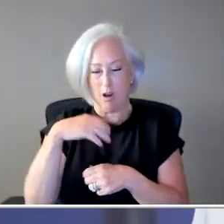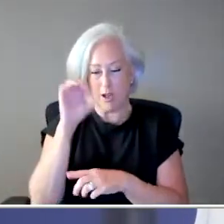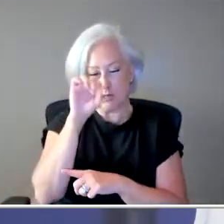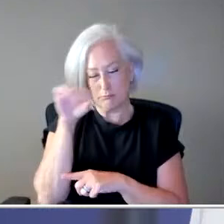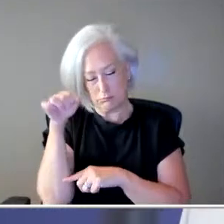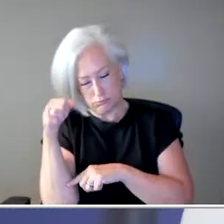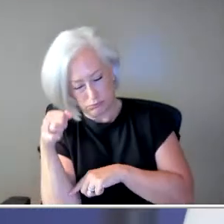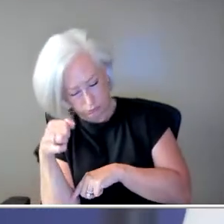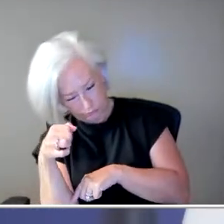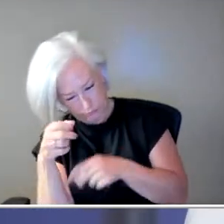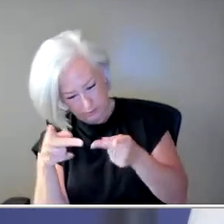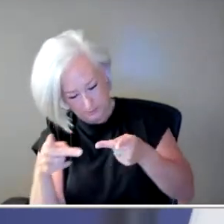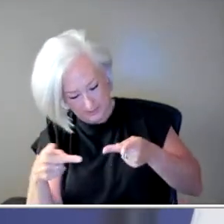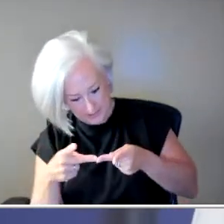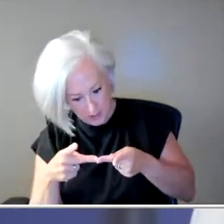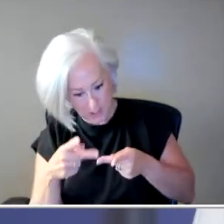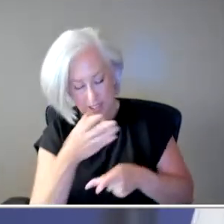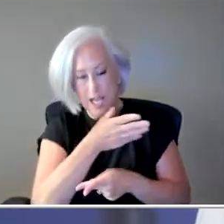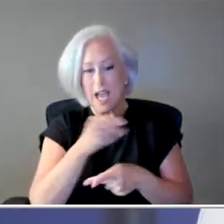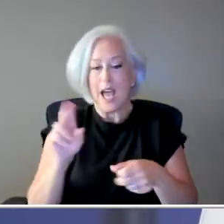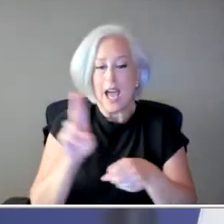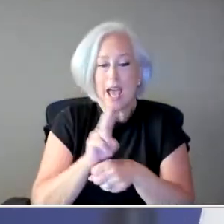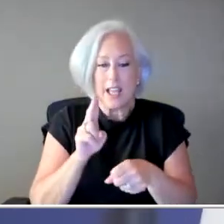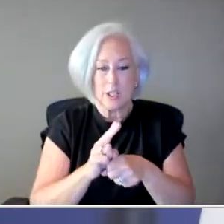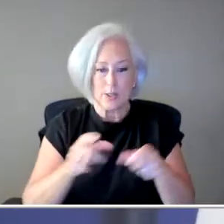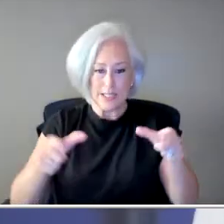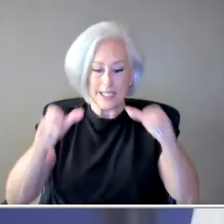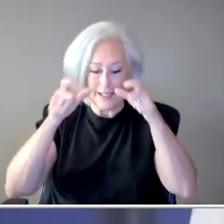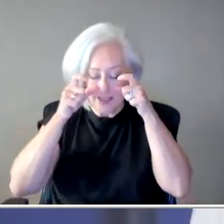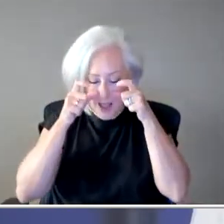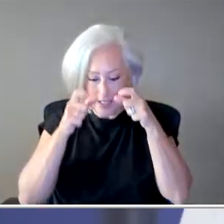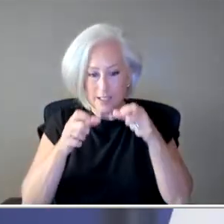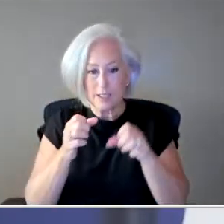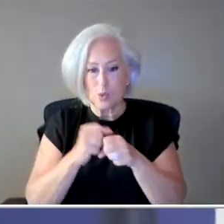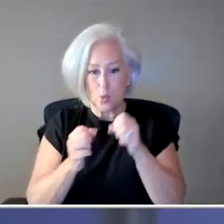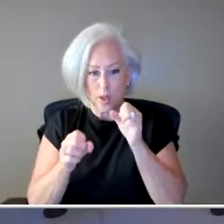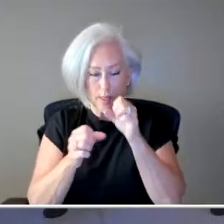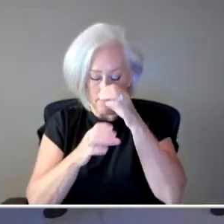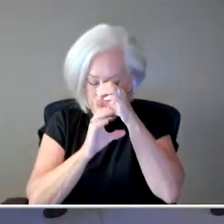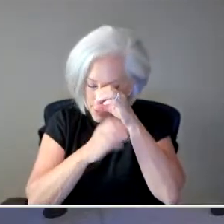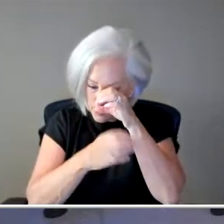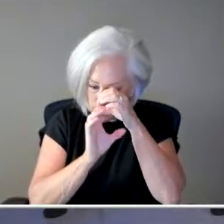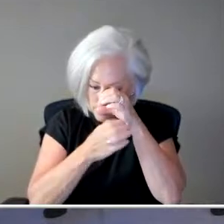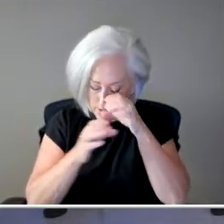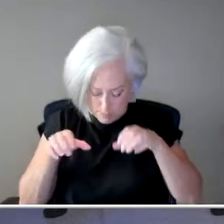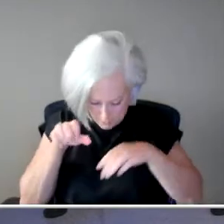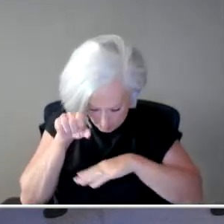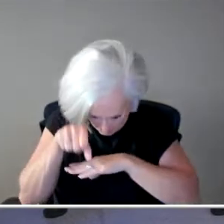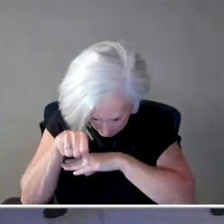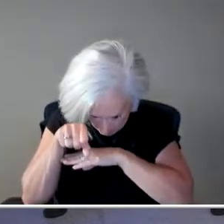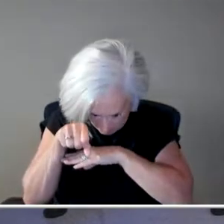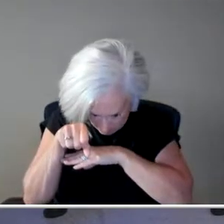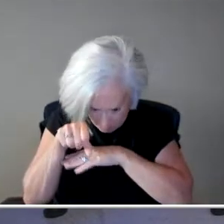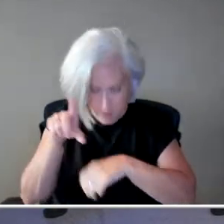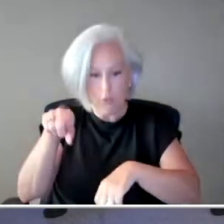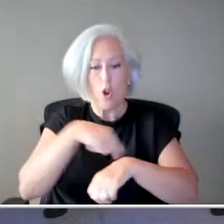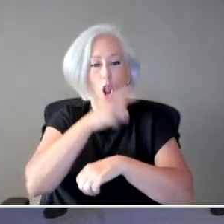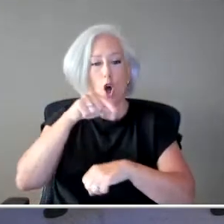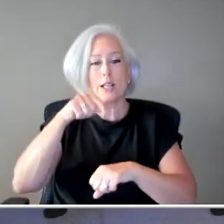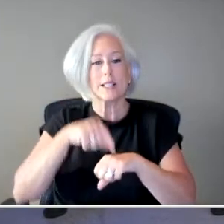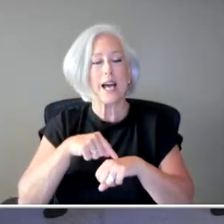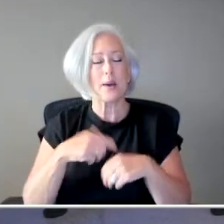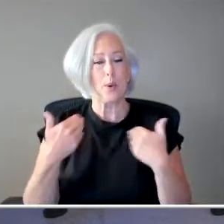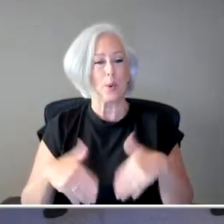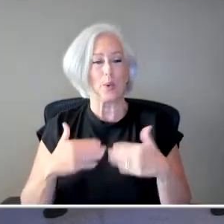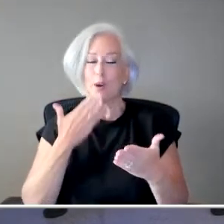using magnifying glasses and working over the wound for a long time. A good time to be in healthcare now versus back then. I think so. You think so? So Dr.